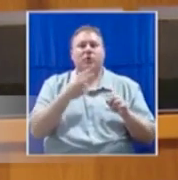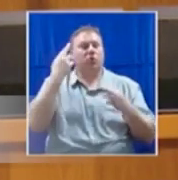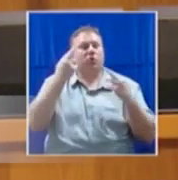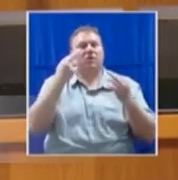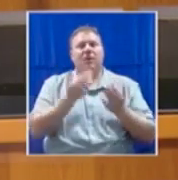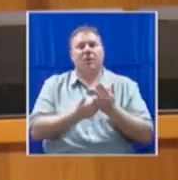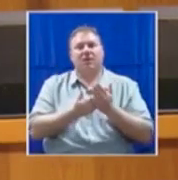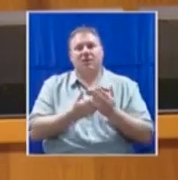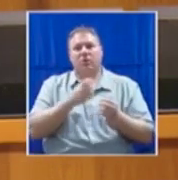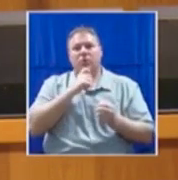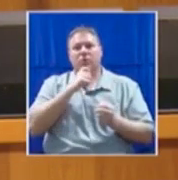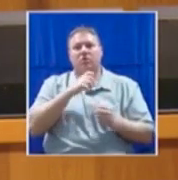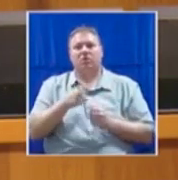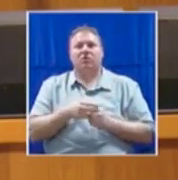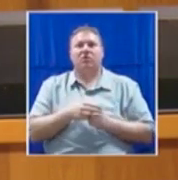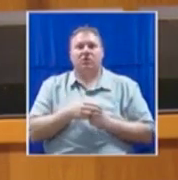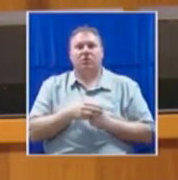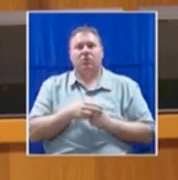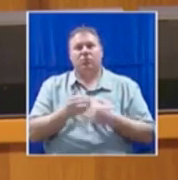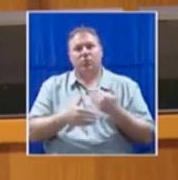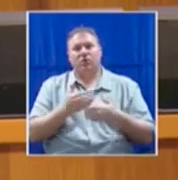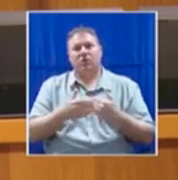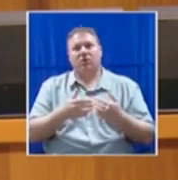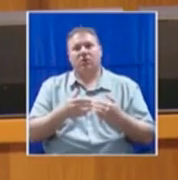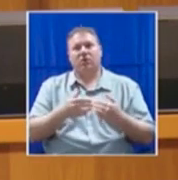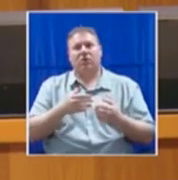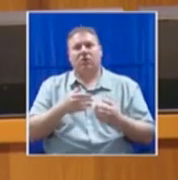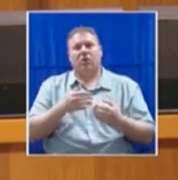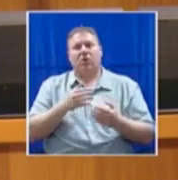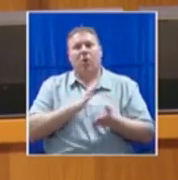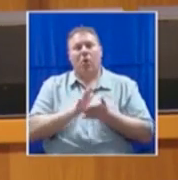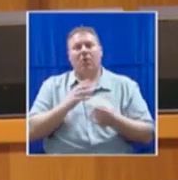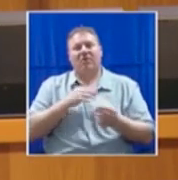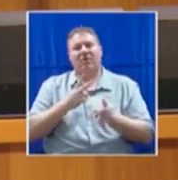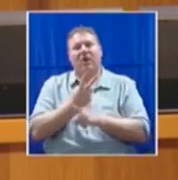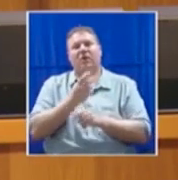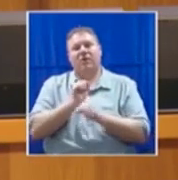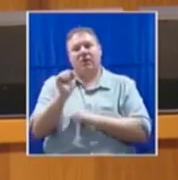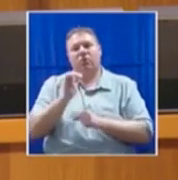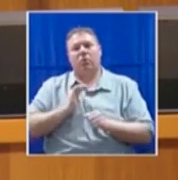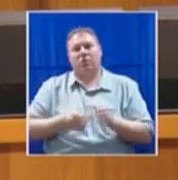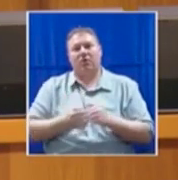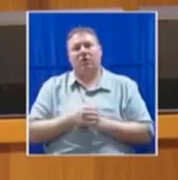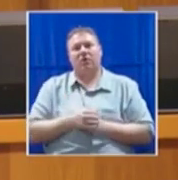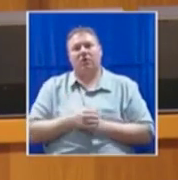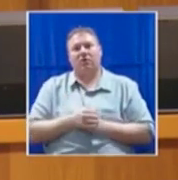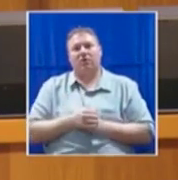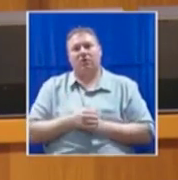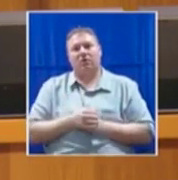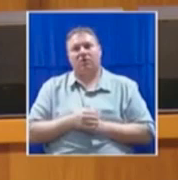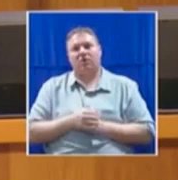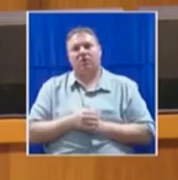users, where many then proceed to perpetrate harm and violence against women and the vulnerable of our